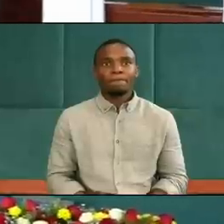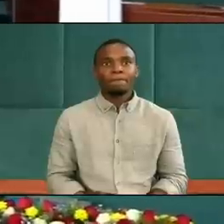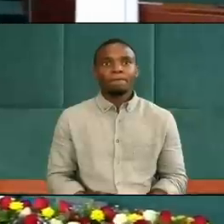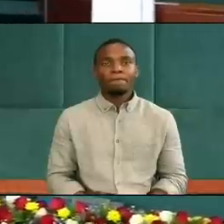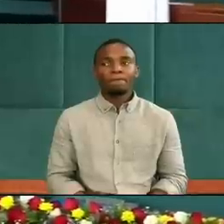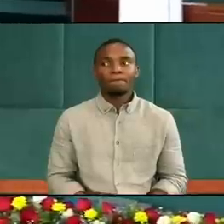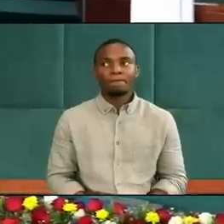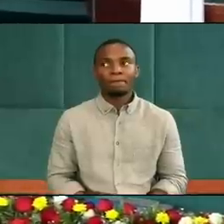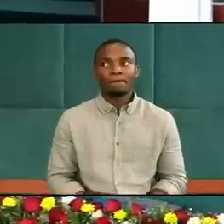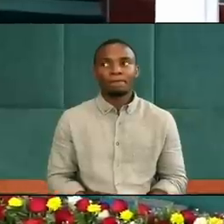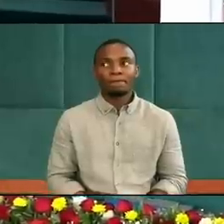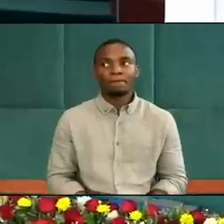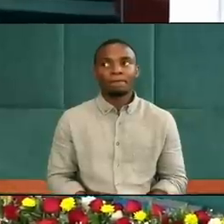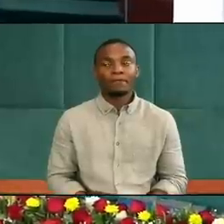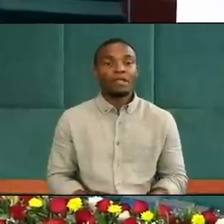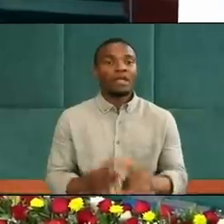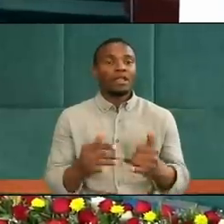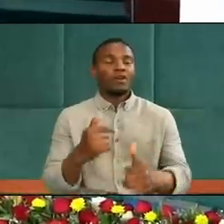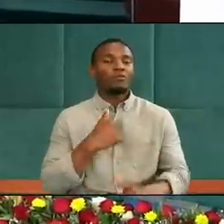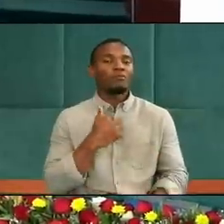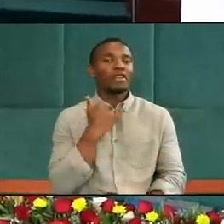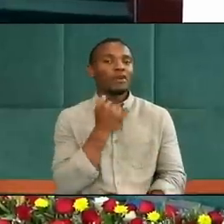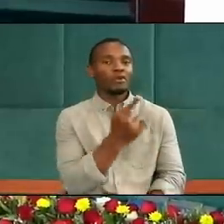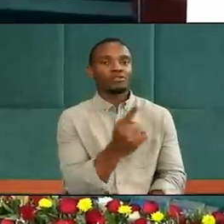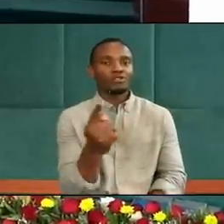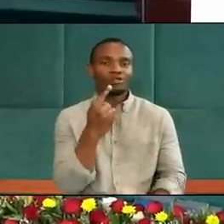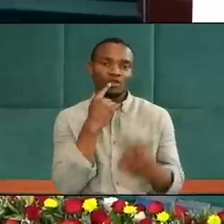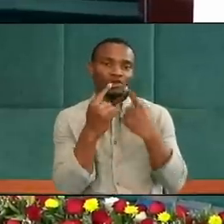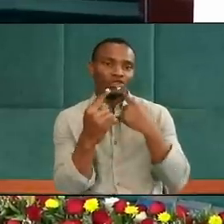So, I want you to talk to me.